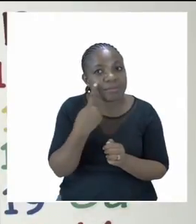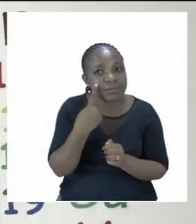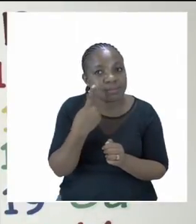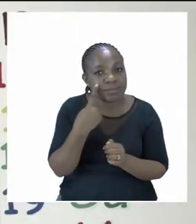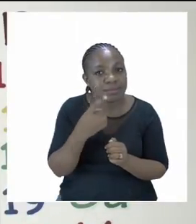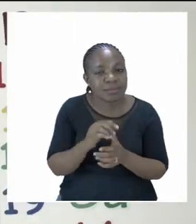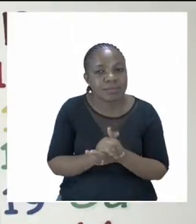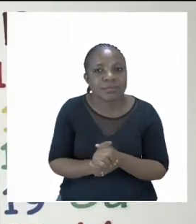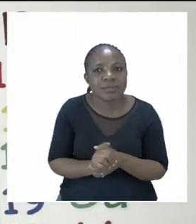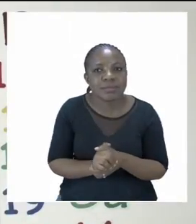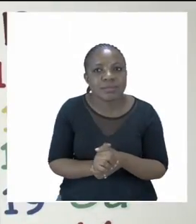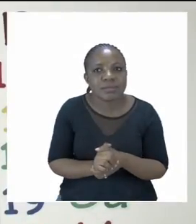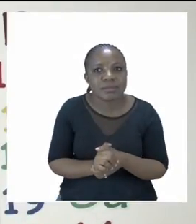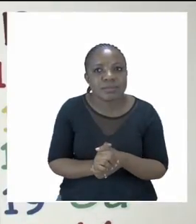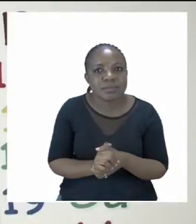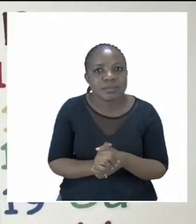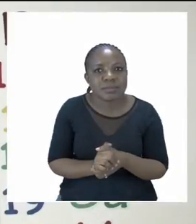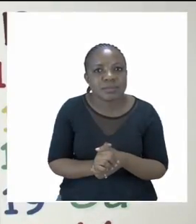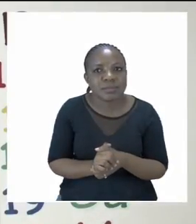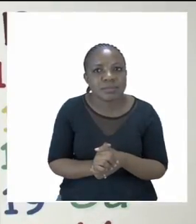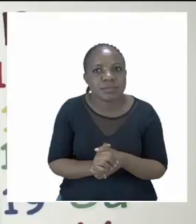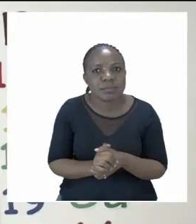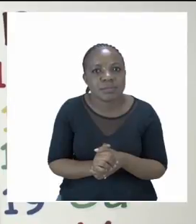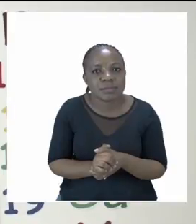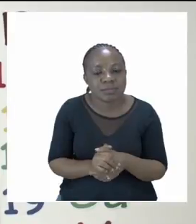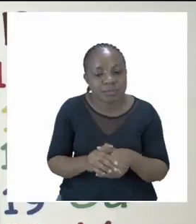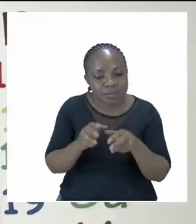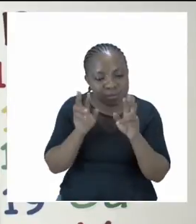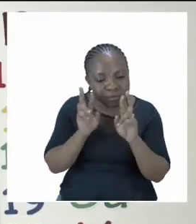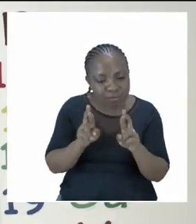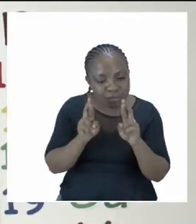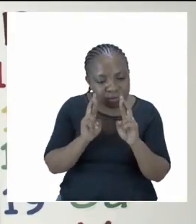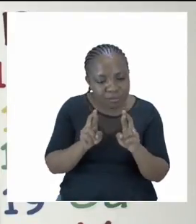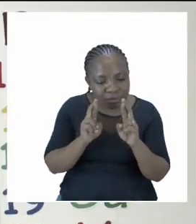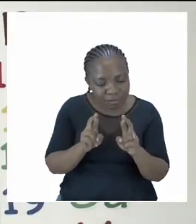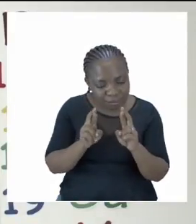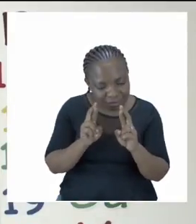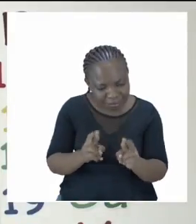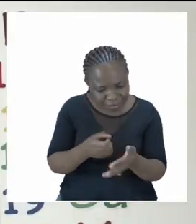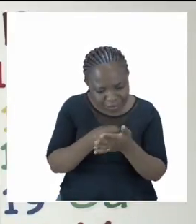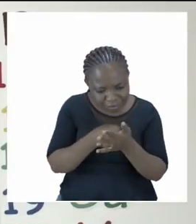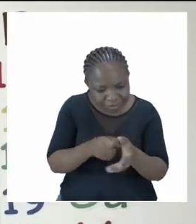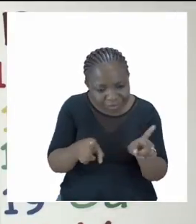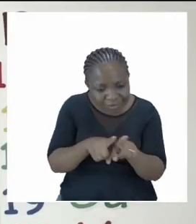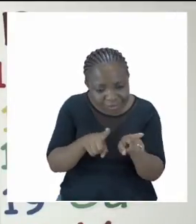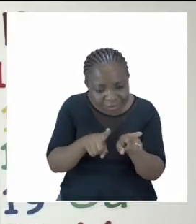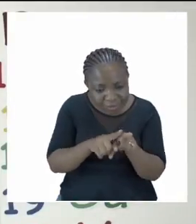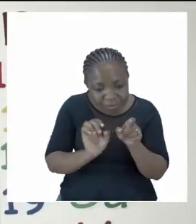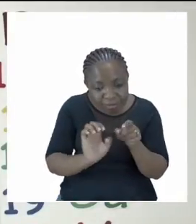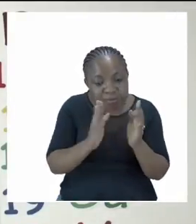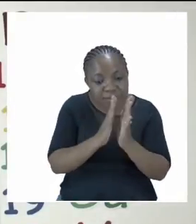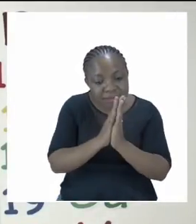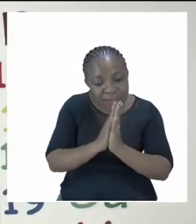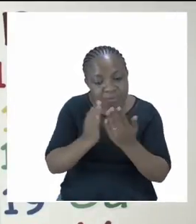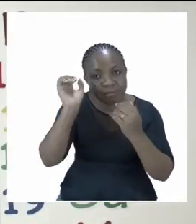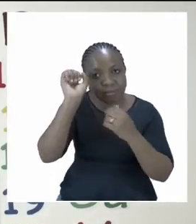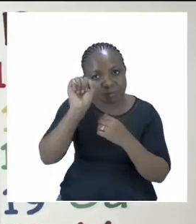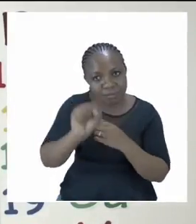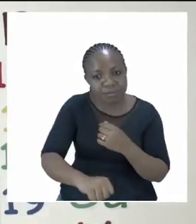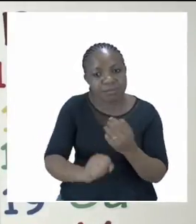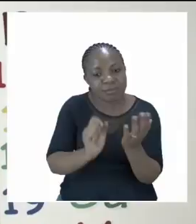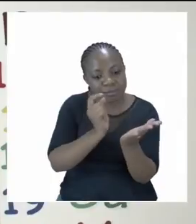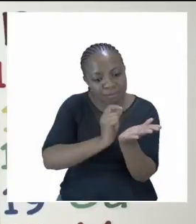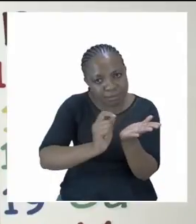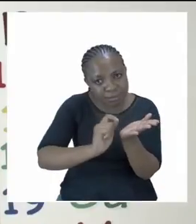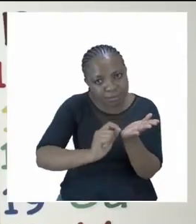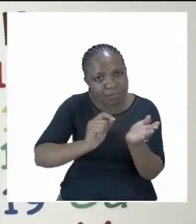me try again. I hope you are also trying in your booklet. Let's go together. The